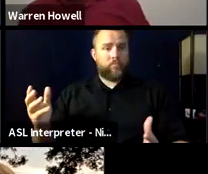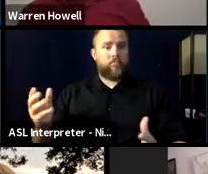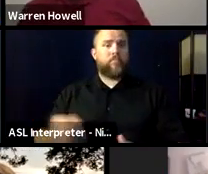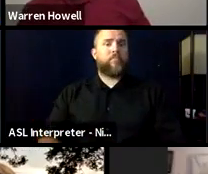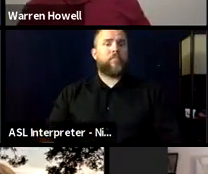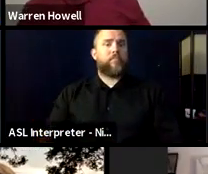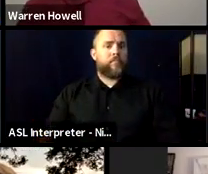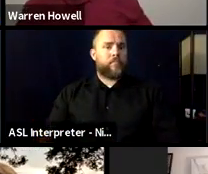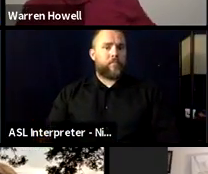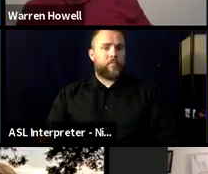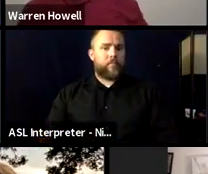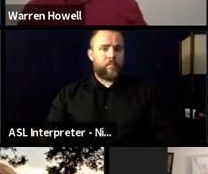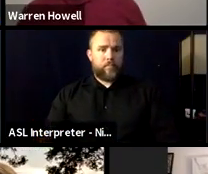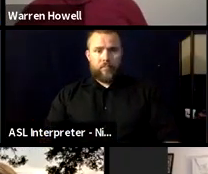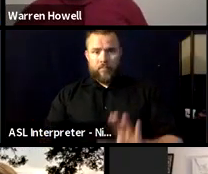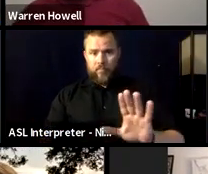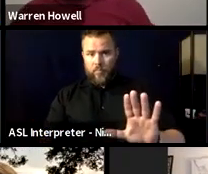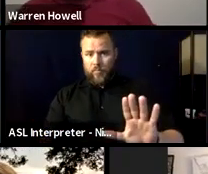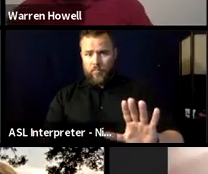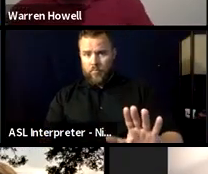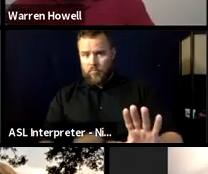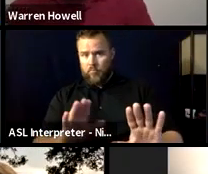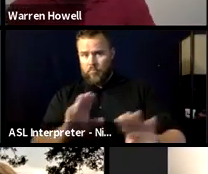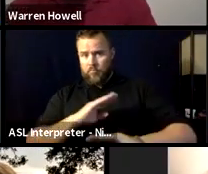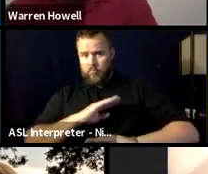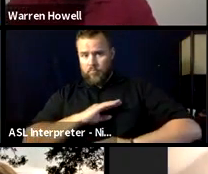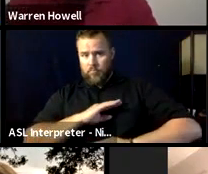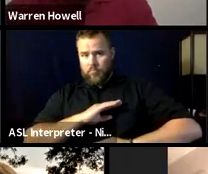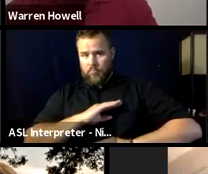So back to approval of the agenda.